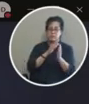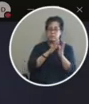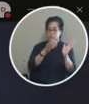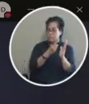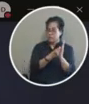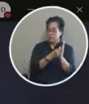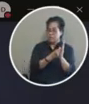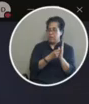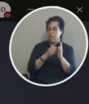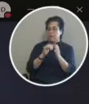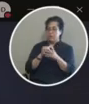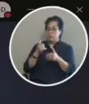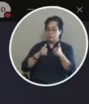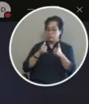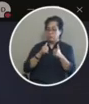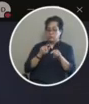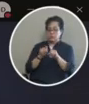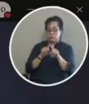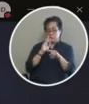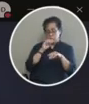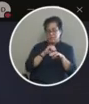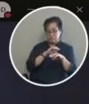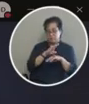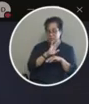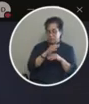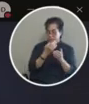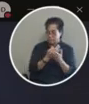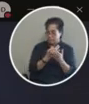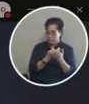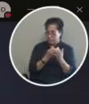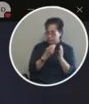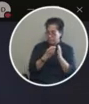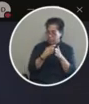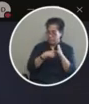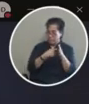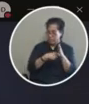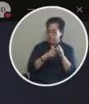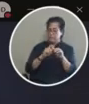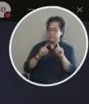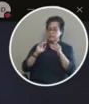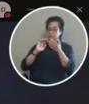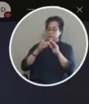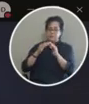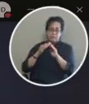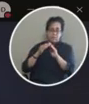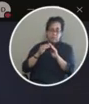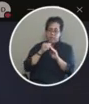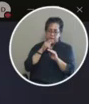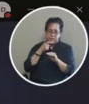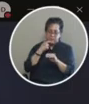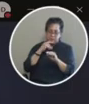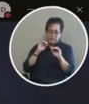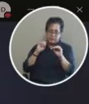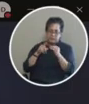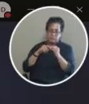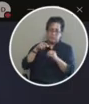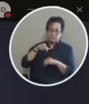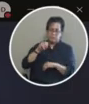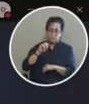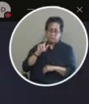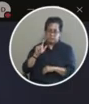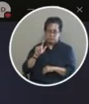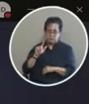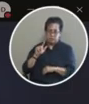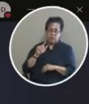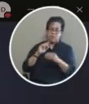fund. Bridge fees will be impacted as well. But amazingly, the city presentation makes little mention of the quality of life bond projects.